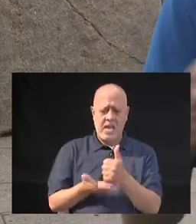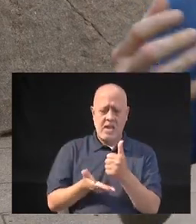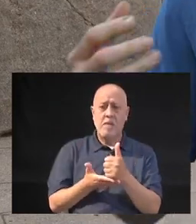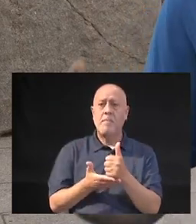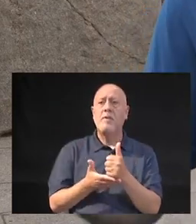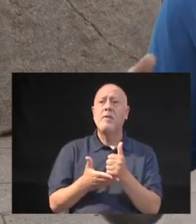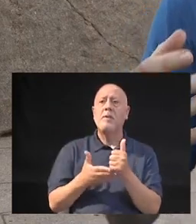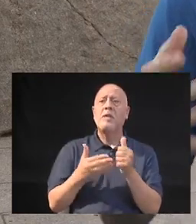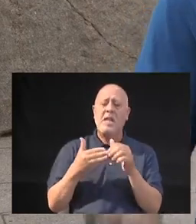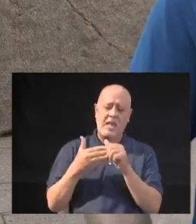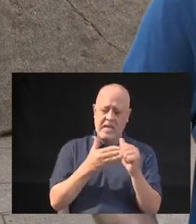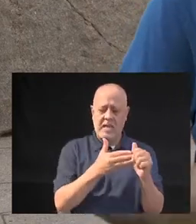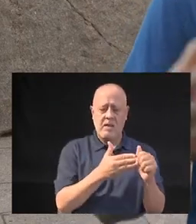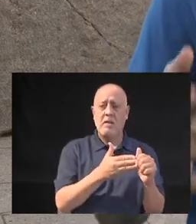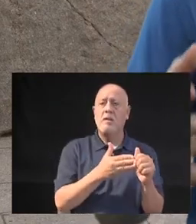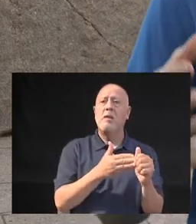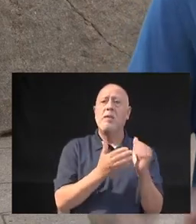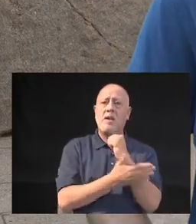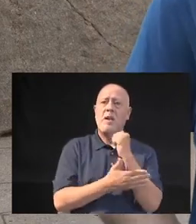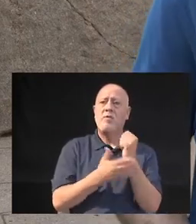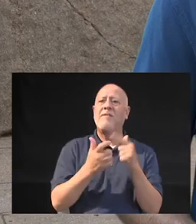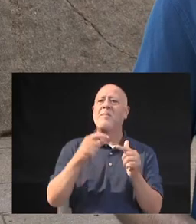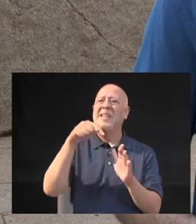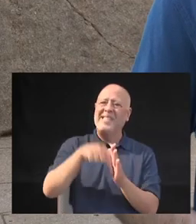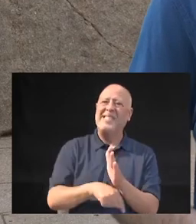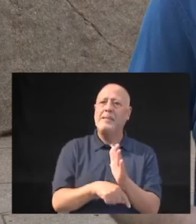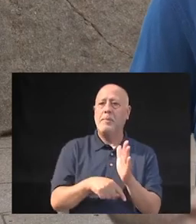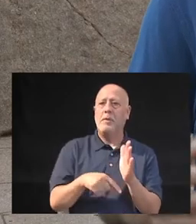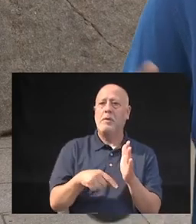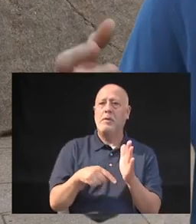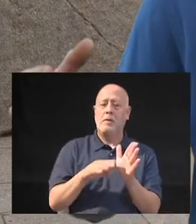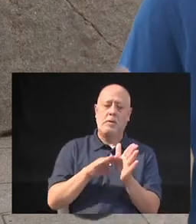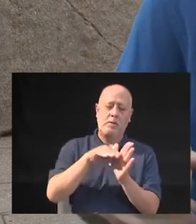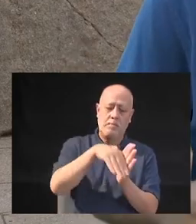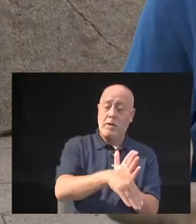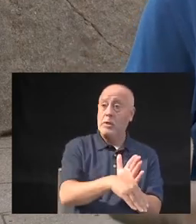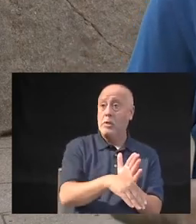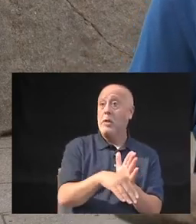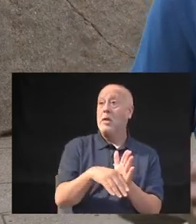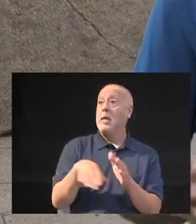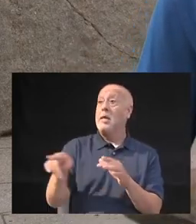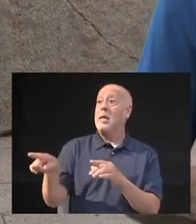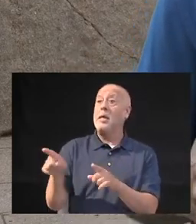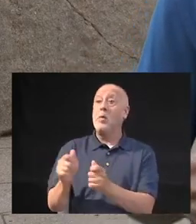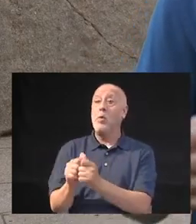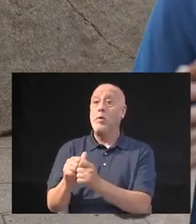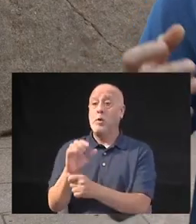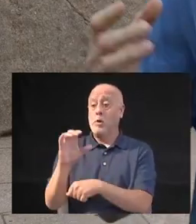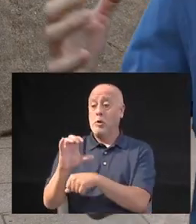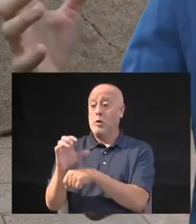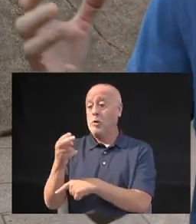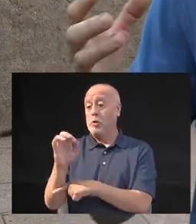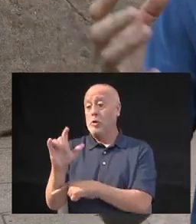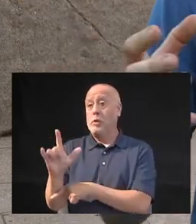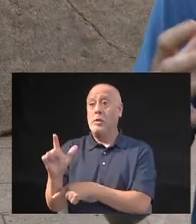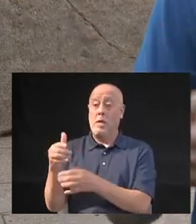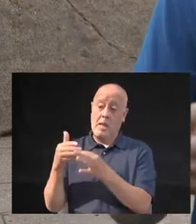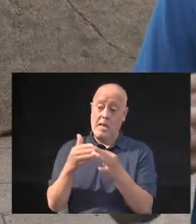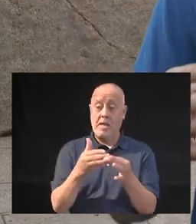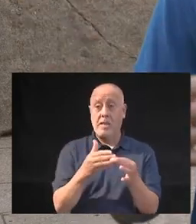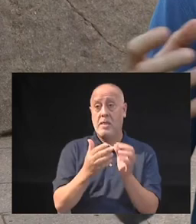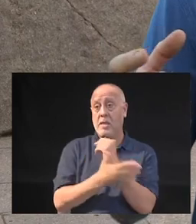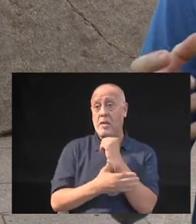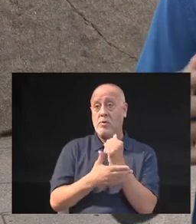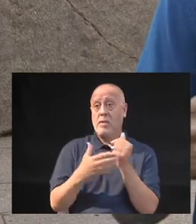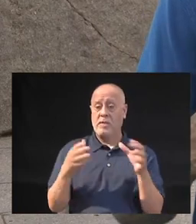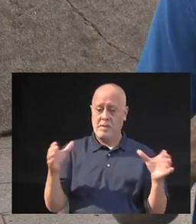the country with Congress out of a deep depression. He, with Churchill, led the nation as they together brought their